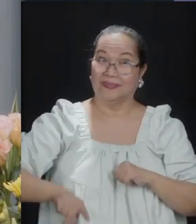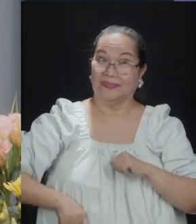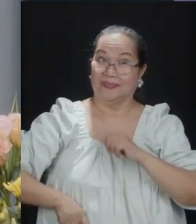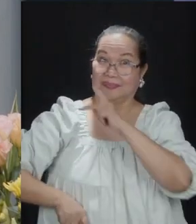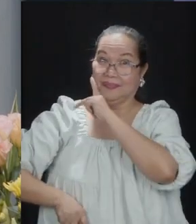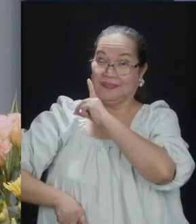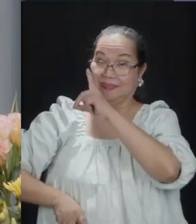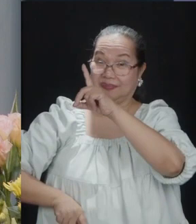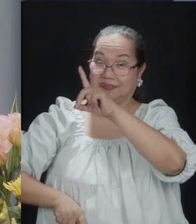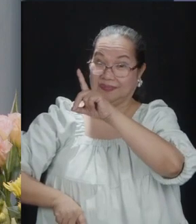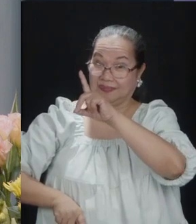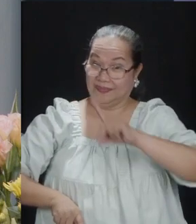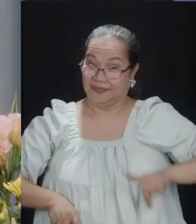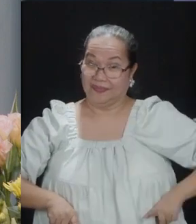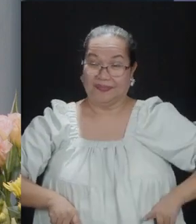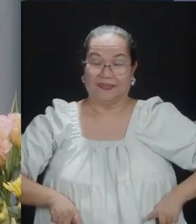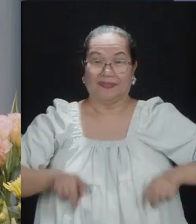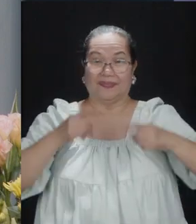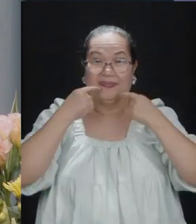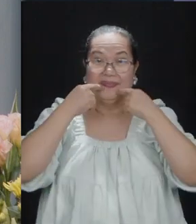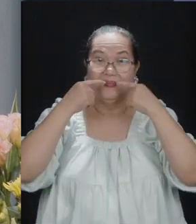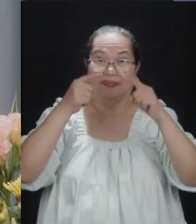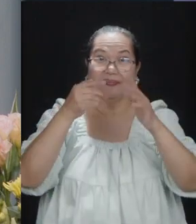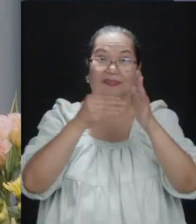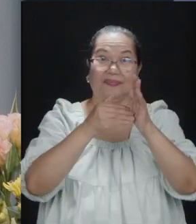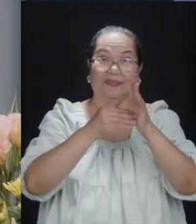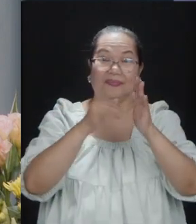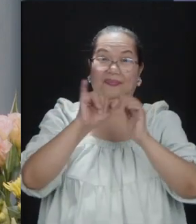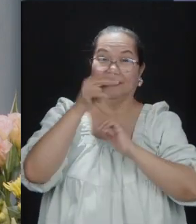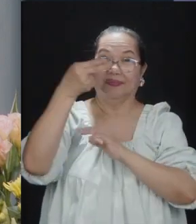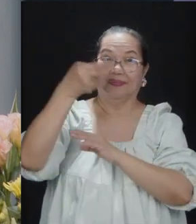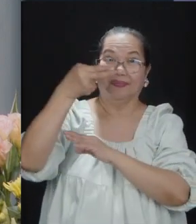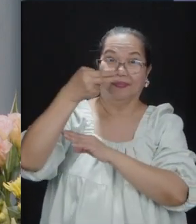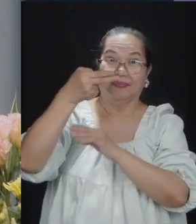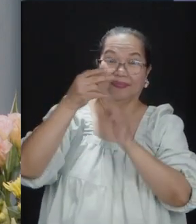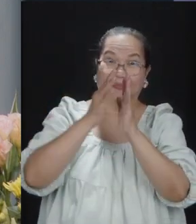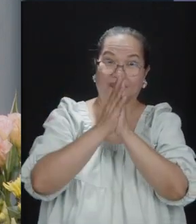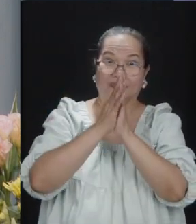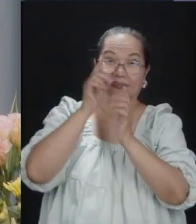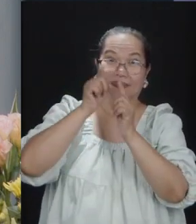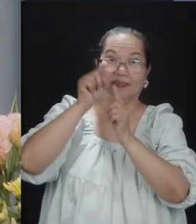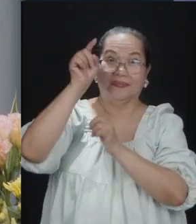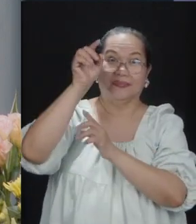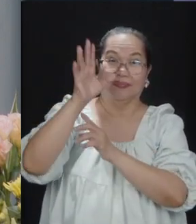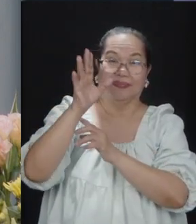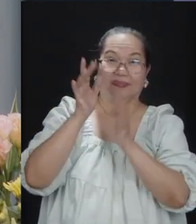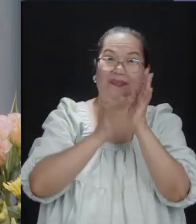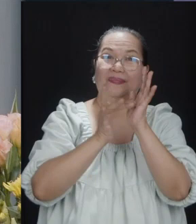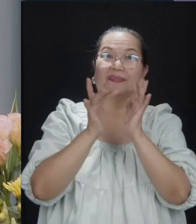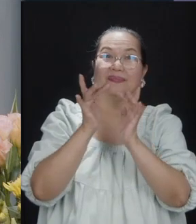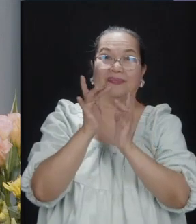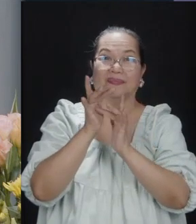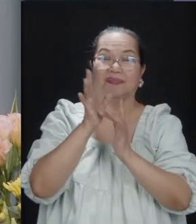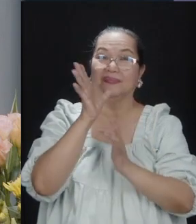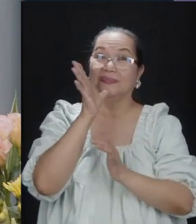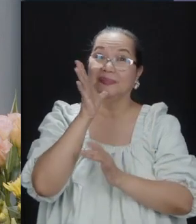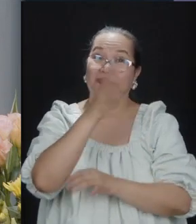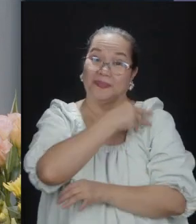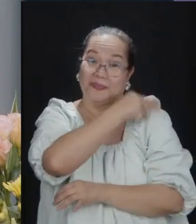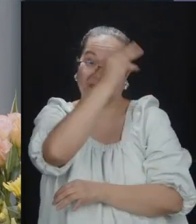know, King David in 2 Samuel 22 echoed Hannah's prayer to God. And Jesus' mother,